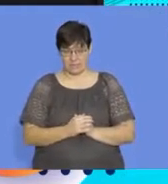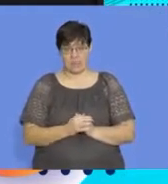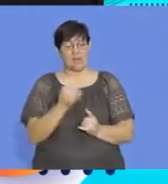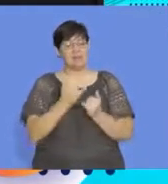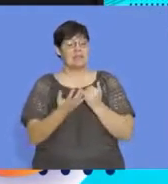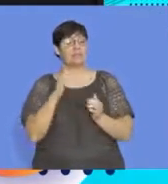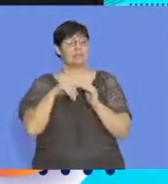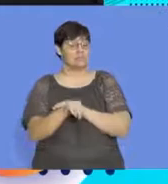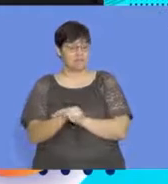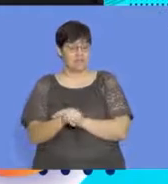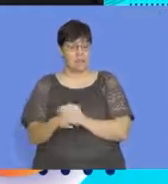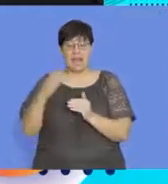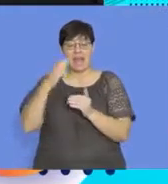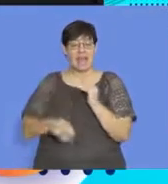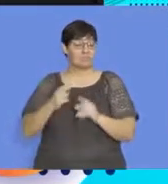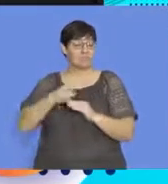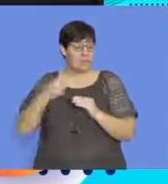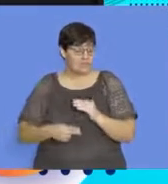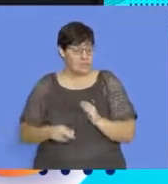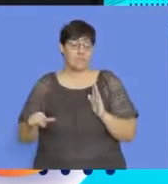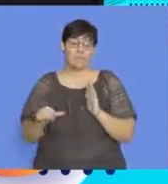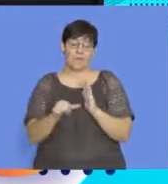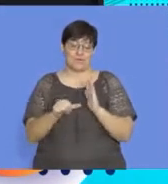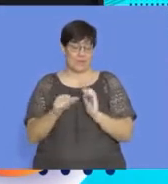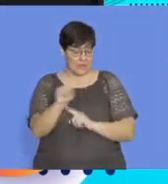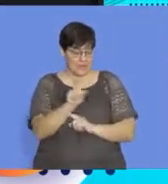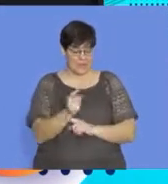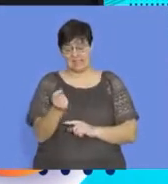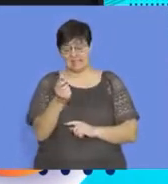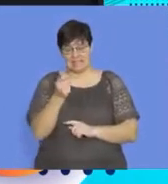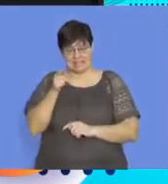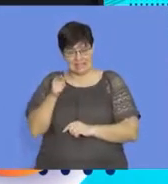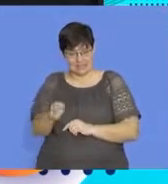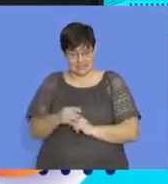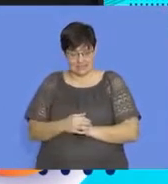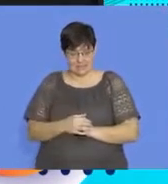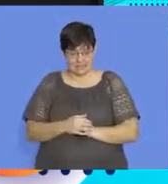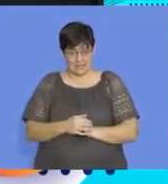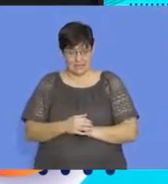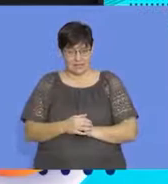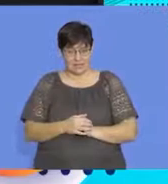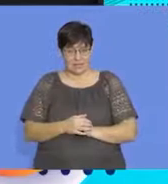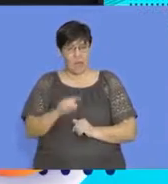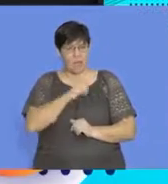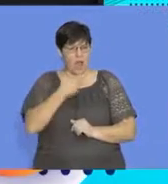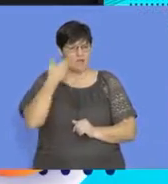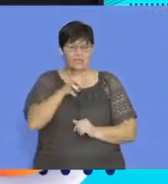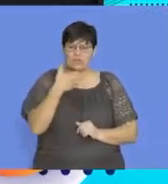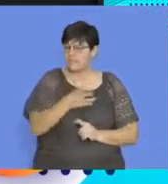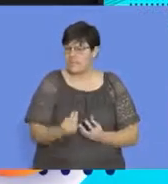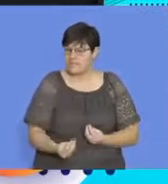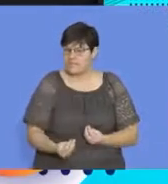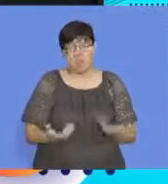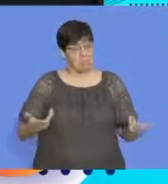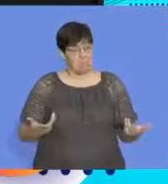end result, very important, is the seed. Why do we have fruit? Animals eat